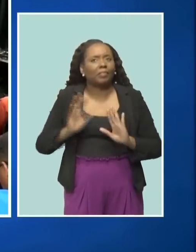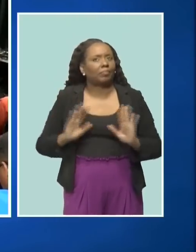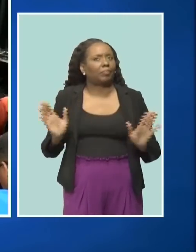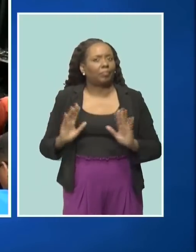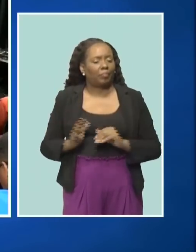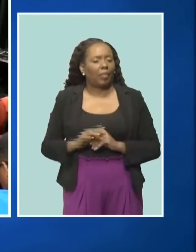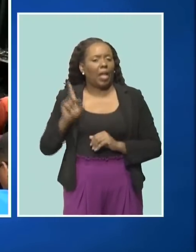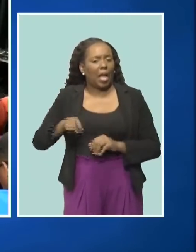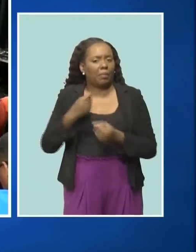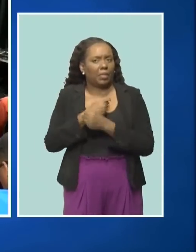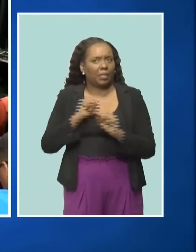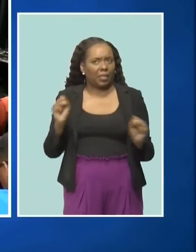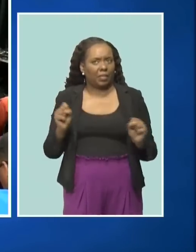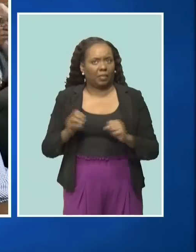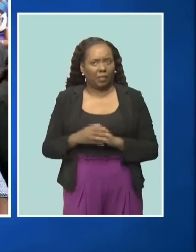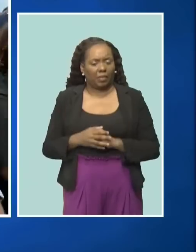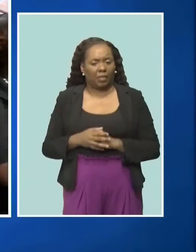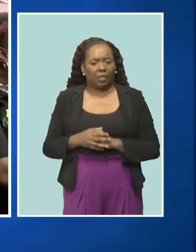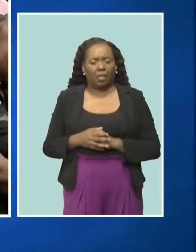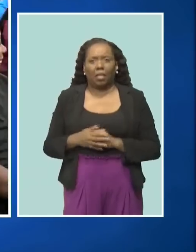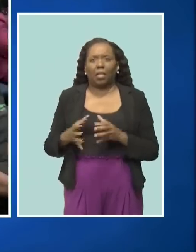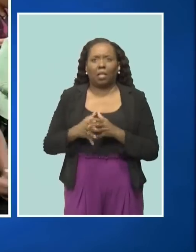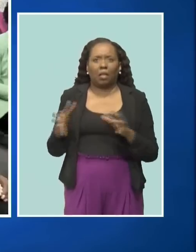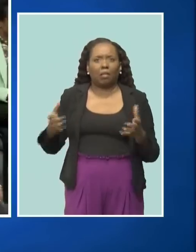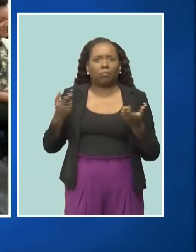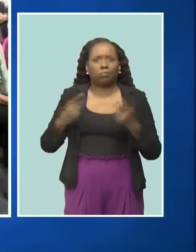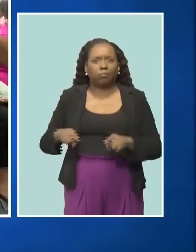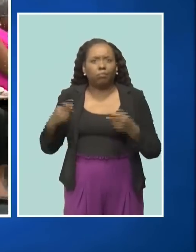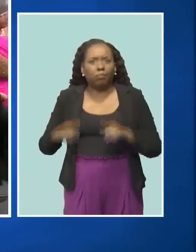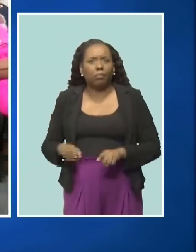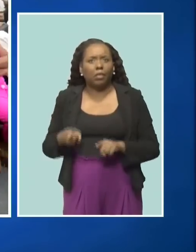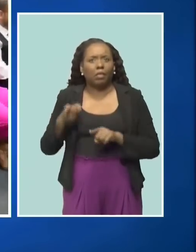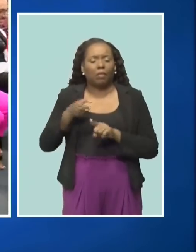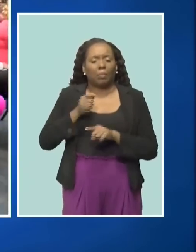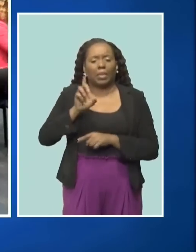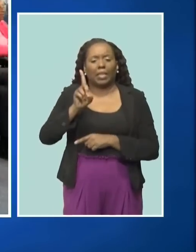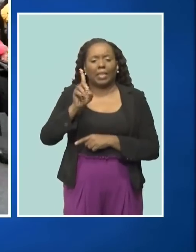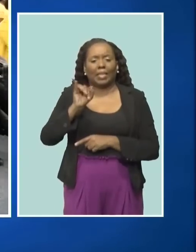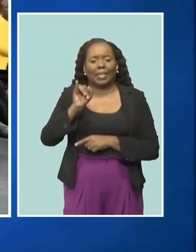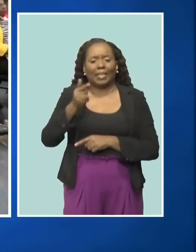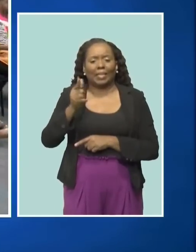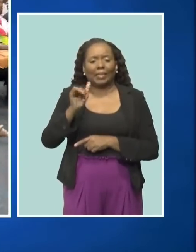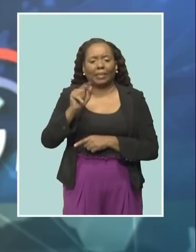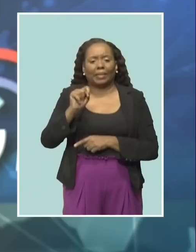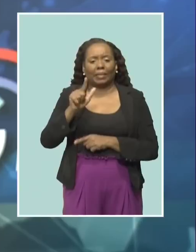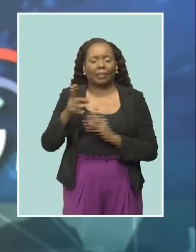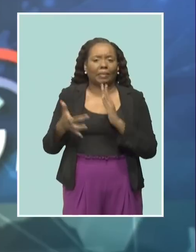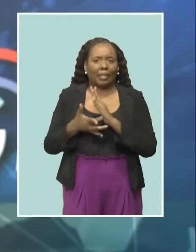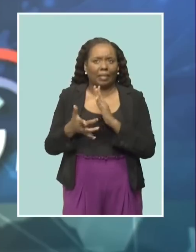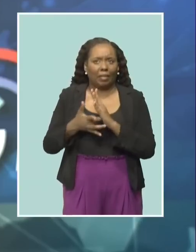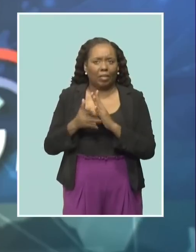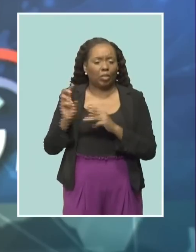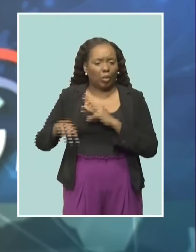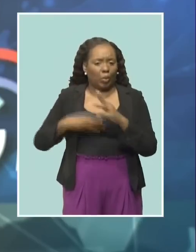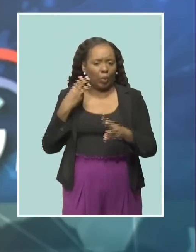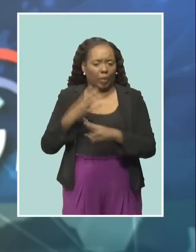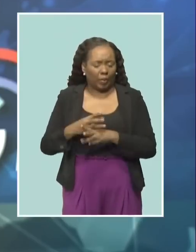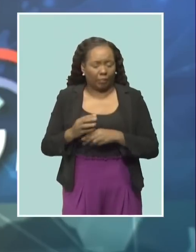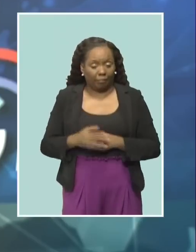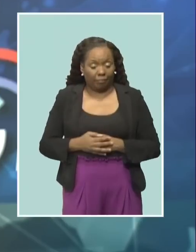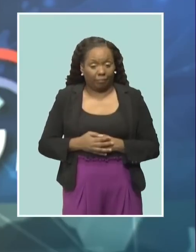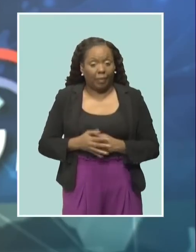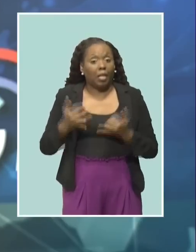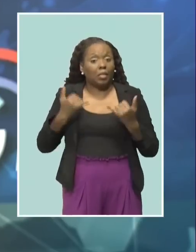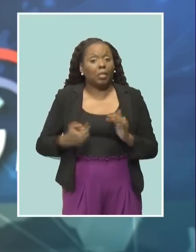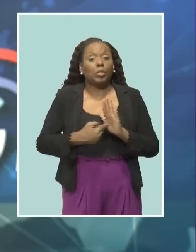but of those that are coming from the digital world. Trevor Thorpe, CBC News. Here's how the